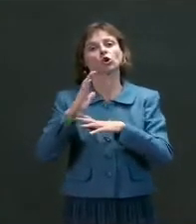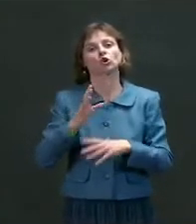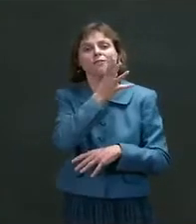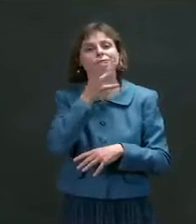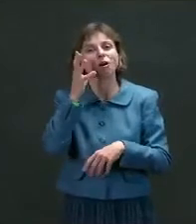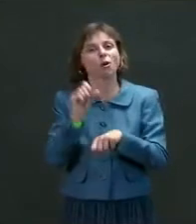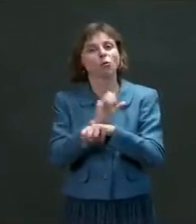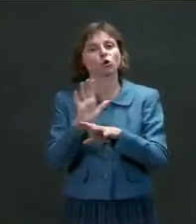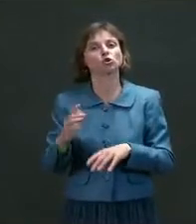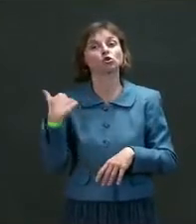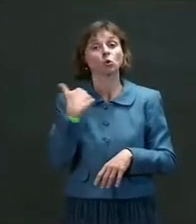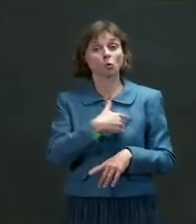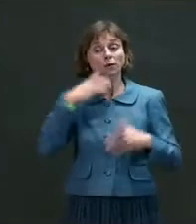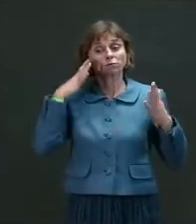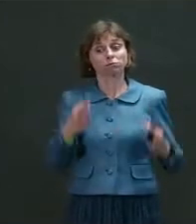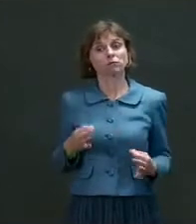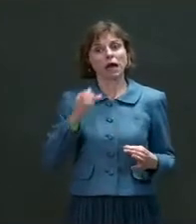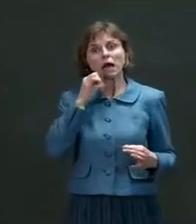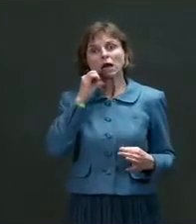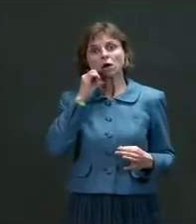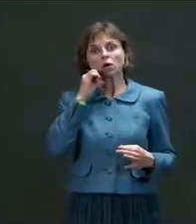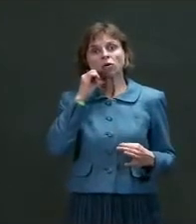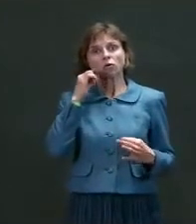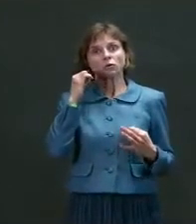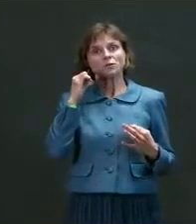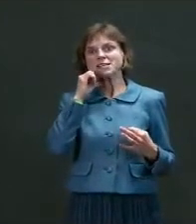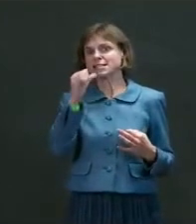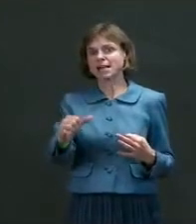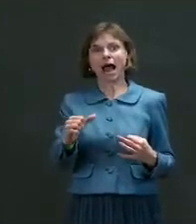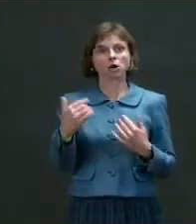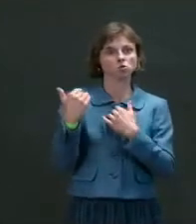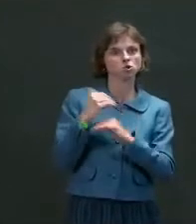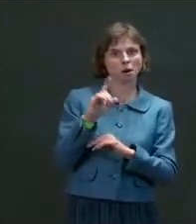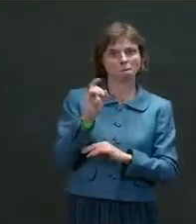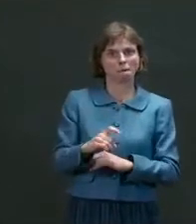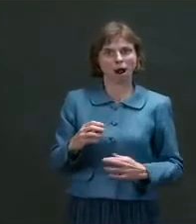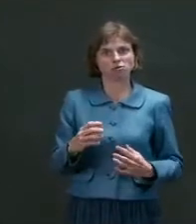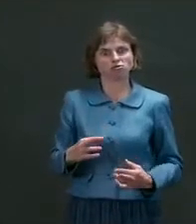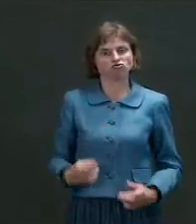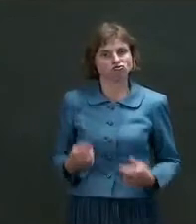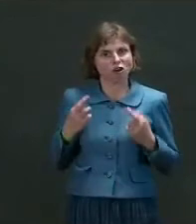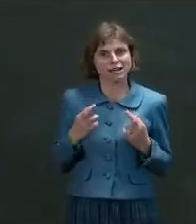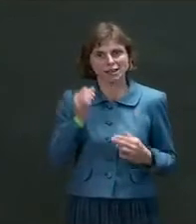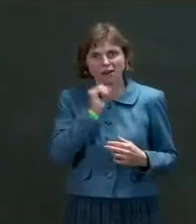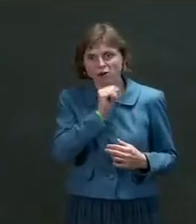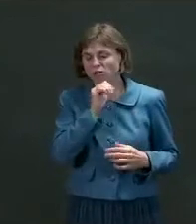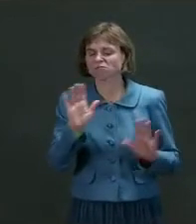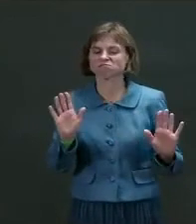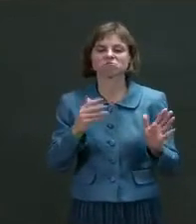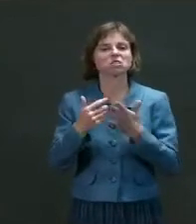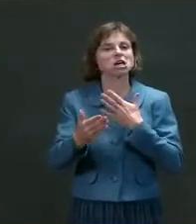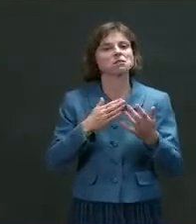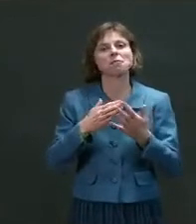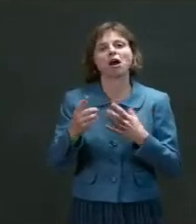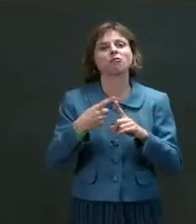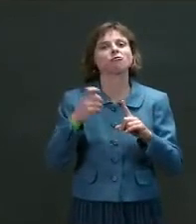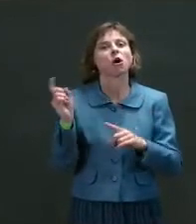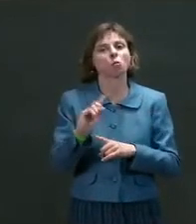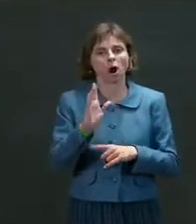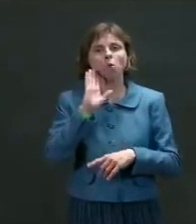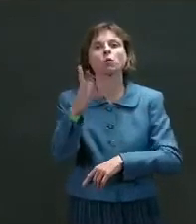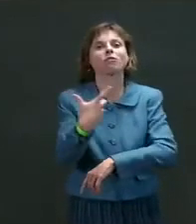to restrict vaccination to residents. You can be from anywhere in the United States and we will still vaccinate you if you are able to get a